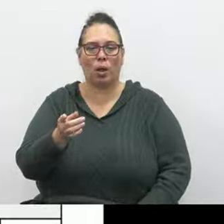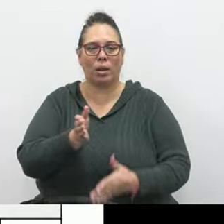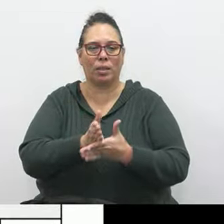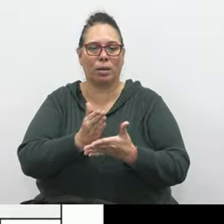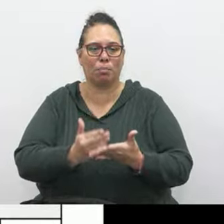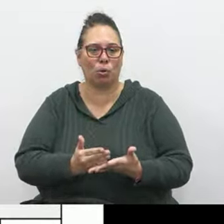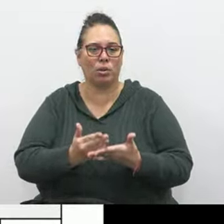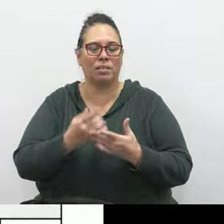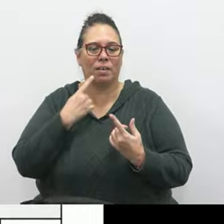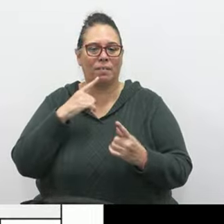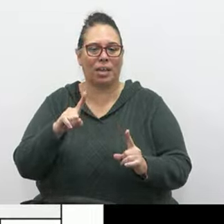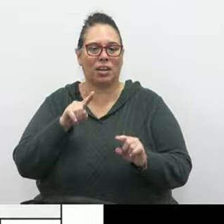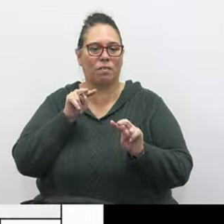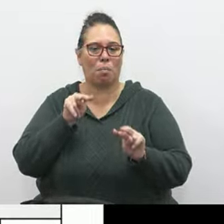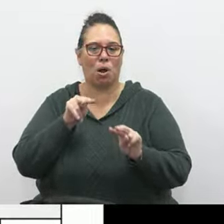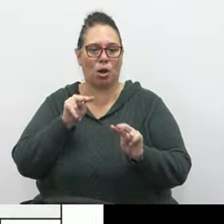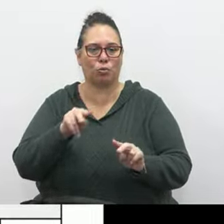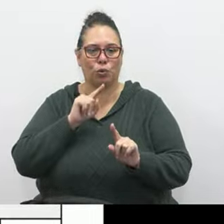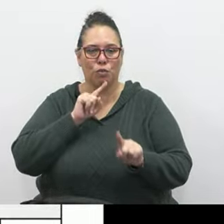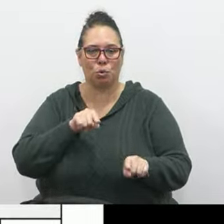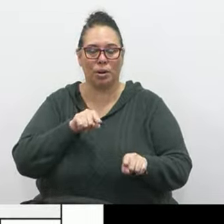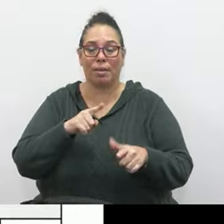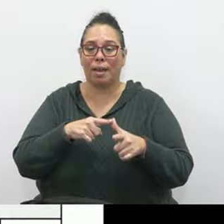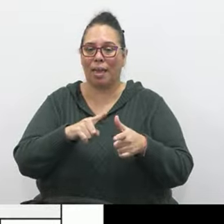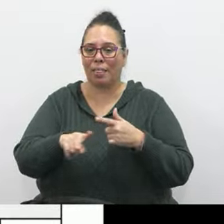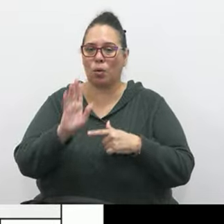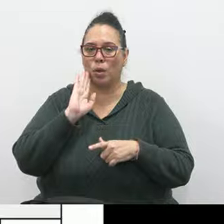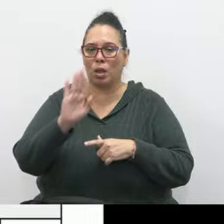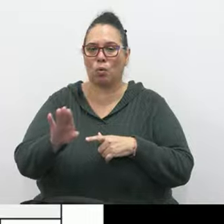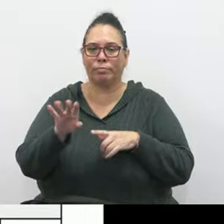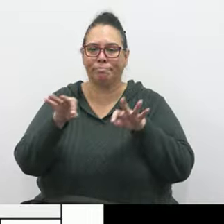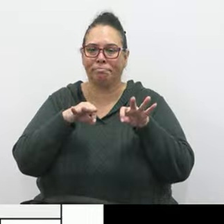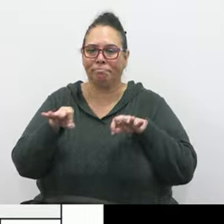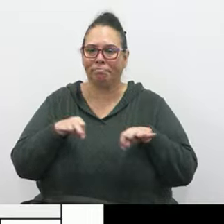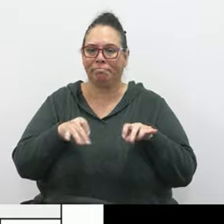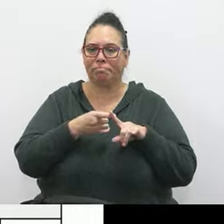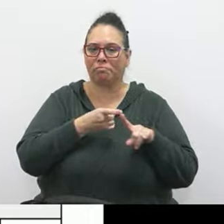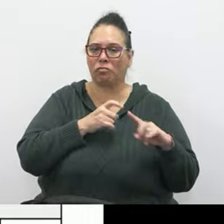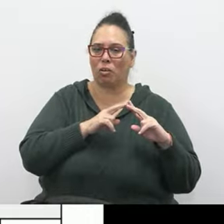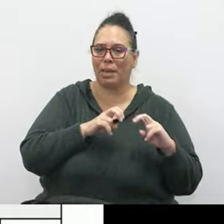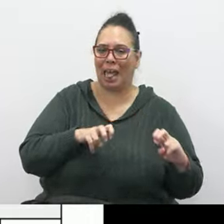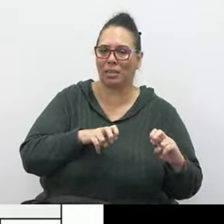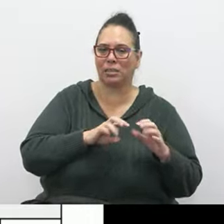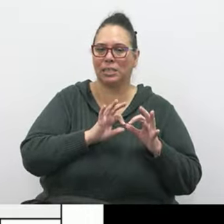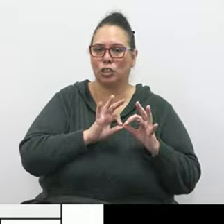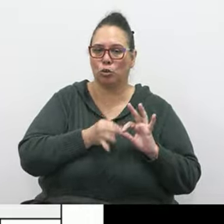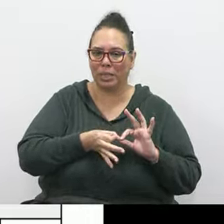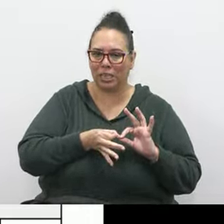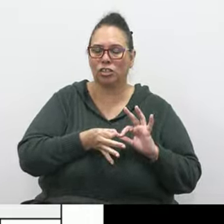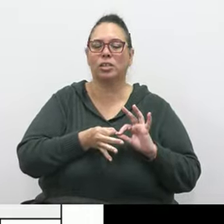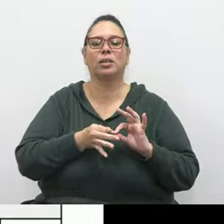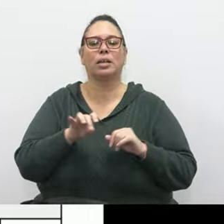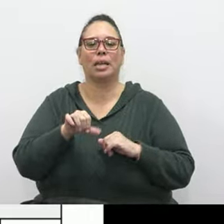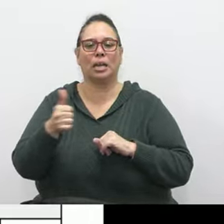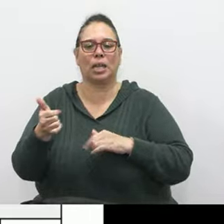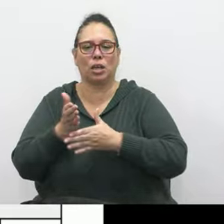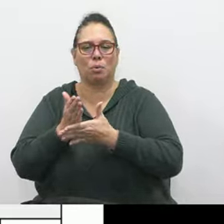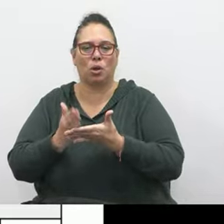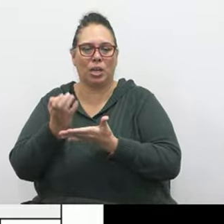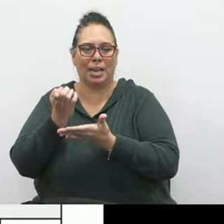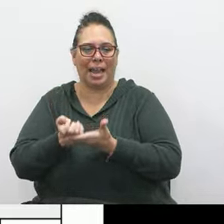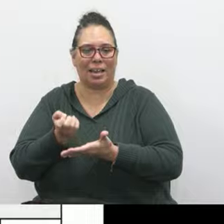report. And then you'll hear us highlight from the analysis, interpretation, another component,